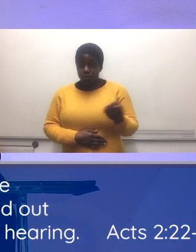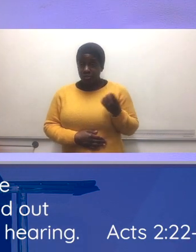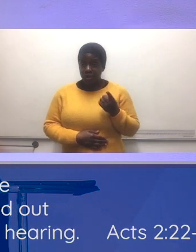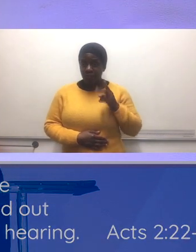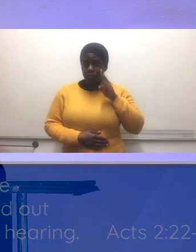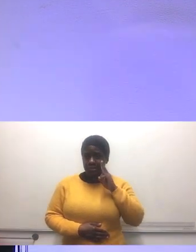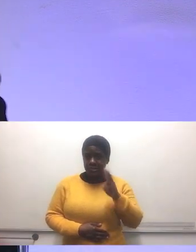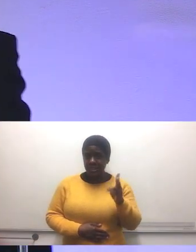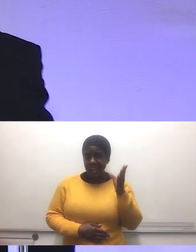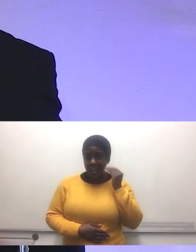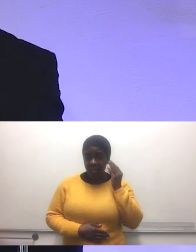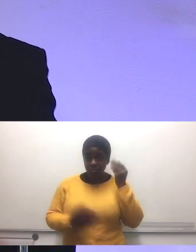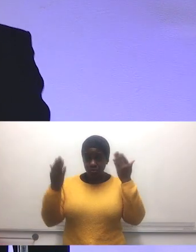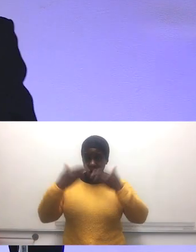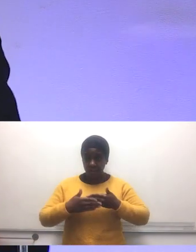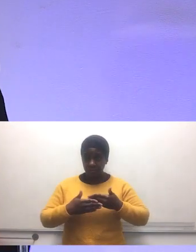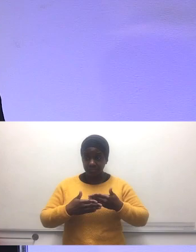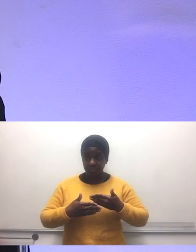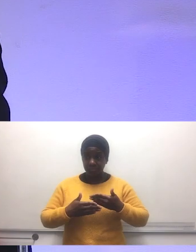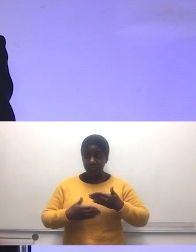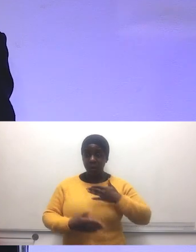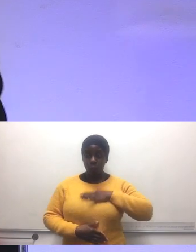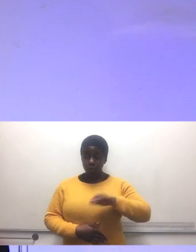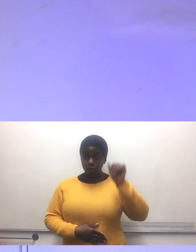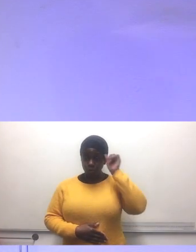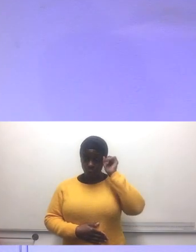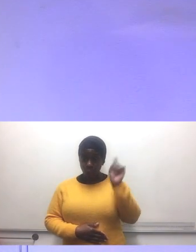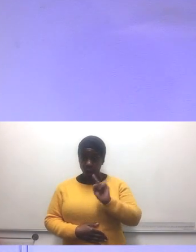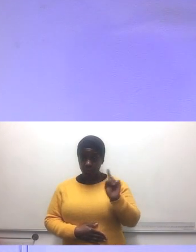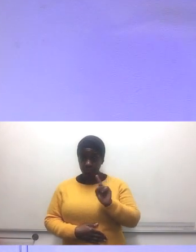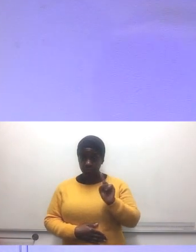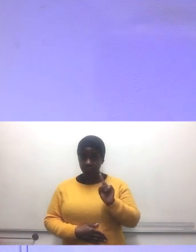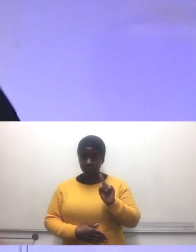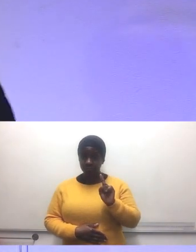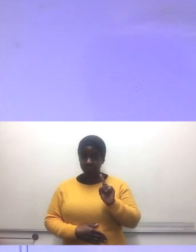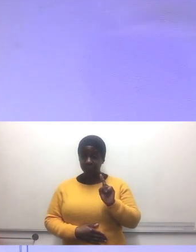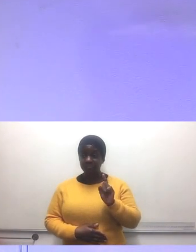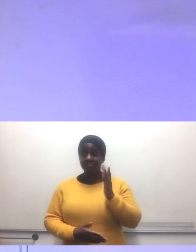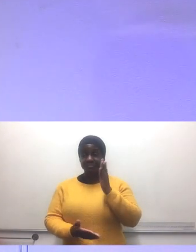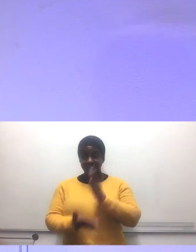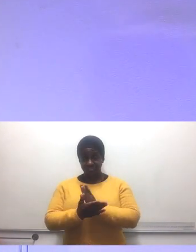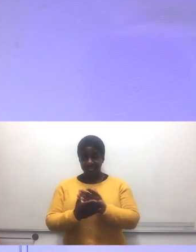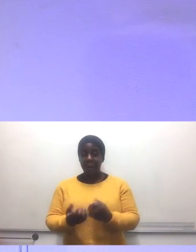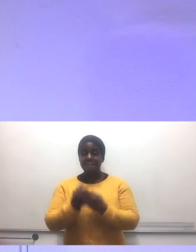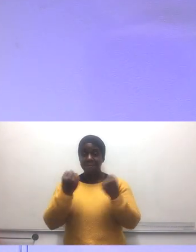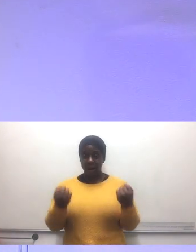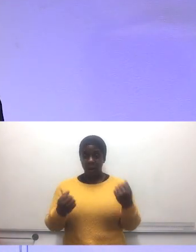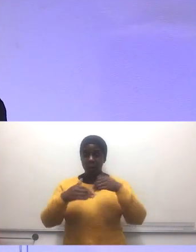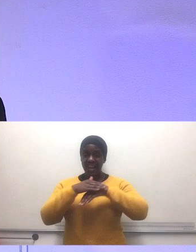hearing. Tonight, brethren, I want you to know there is power